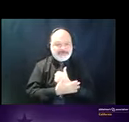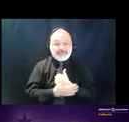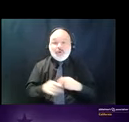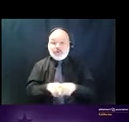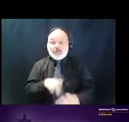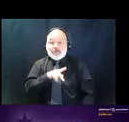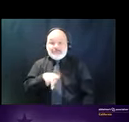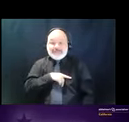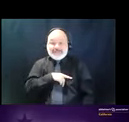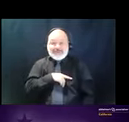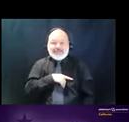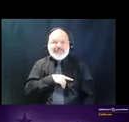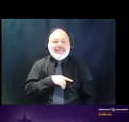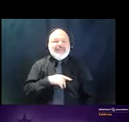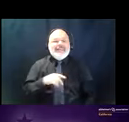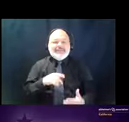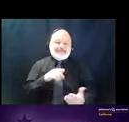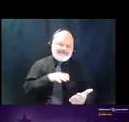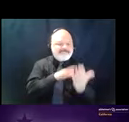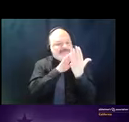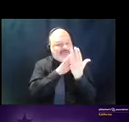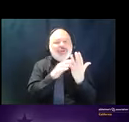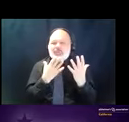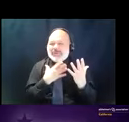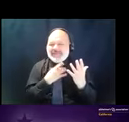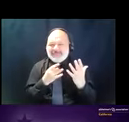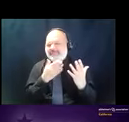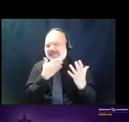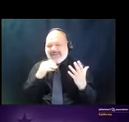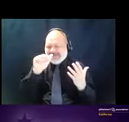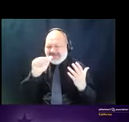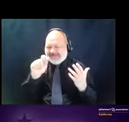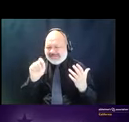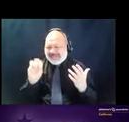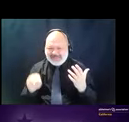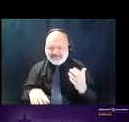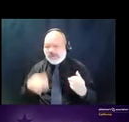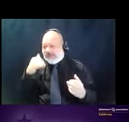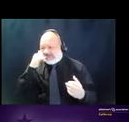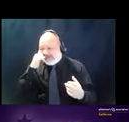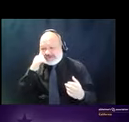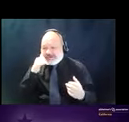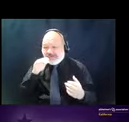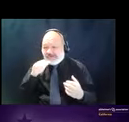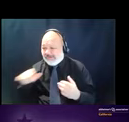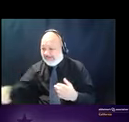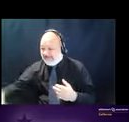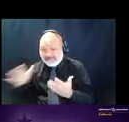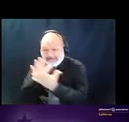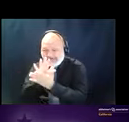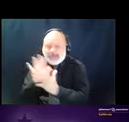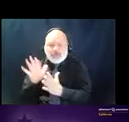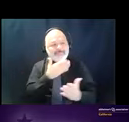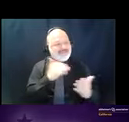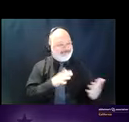us. It's really that face-to-face interaction, more than an ATM, more than a phone, even more than a flyer. It's really how, with whom are we going